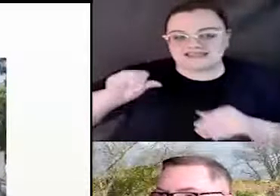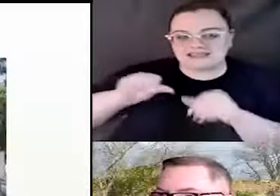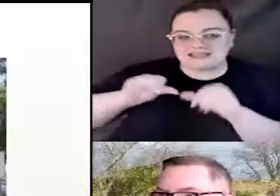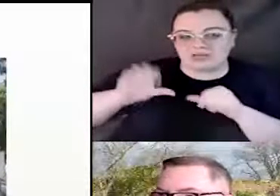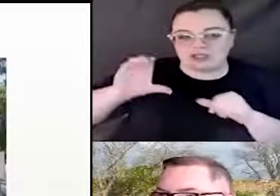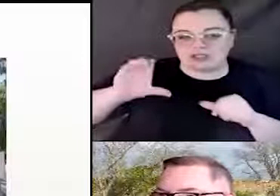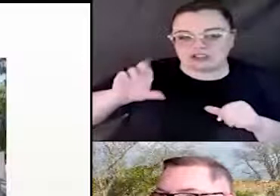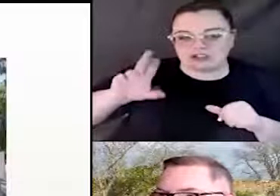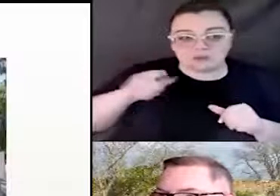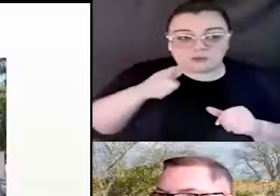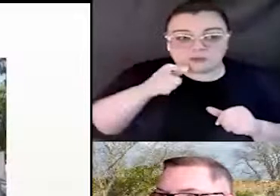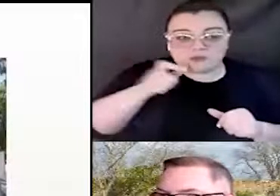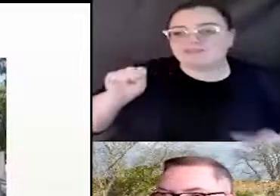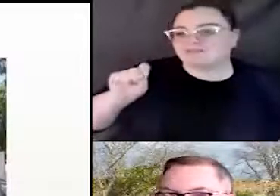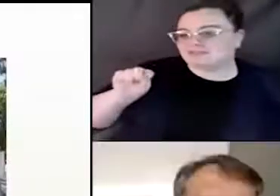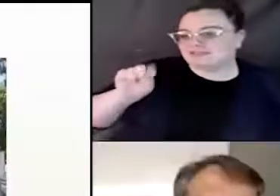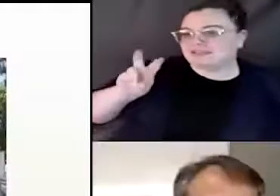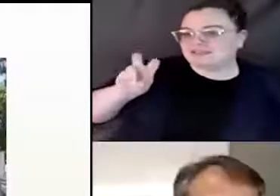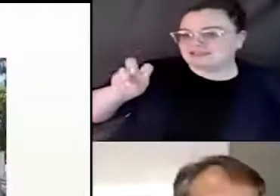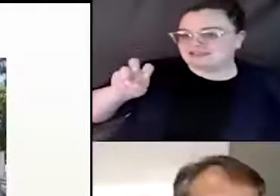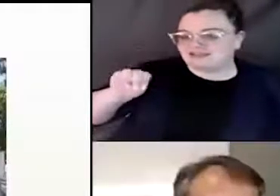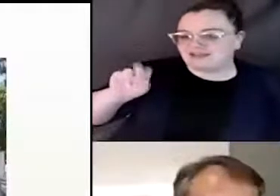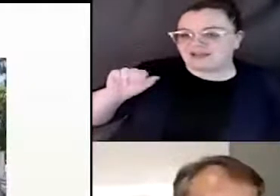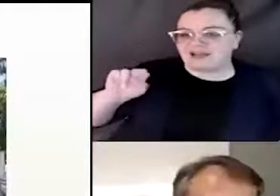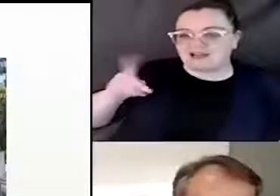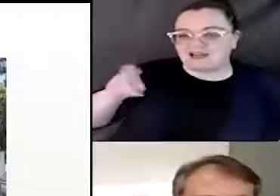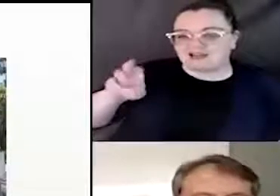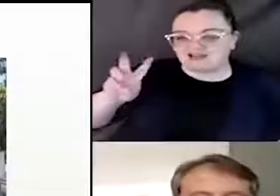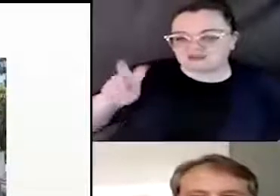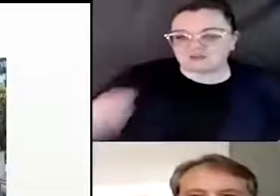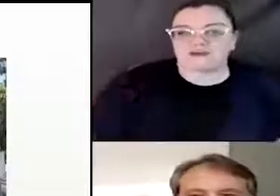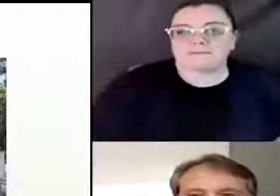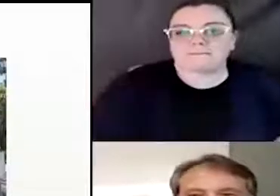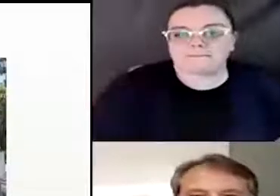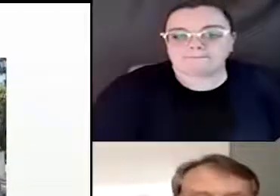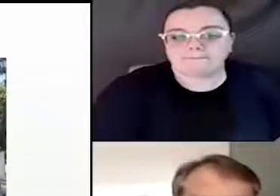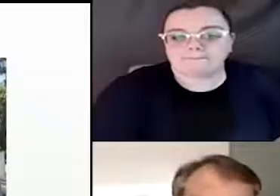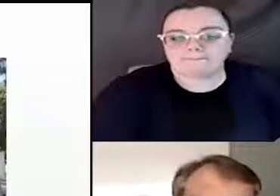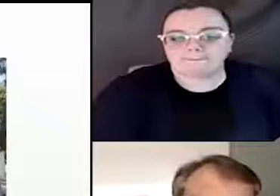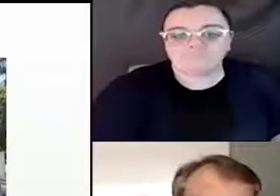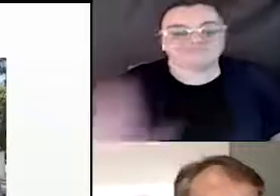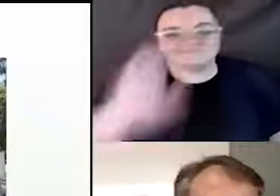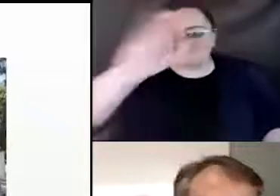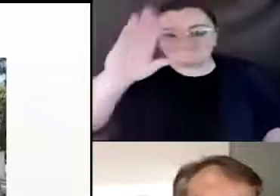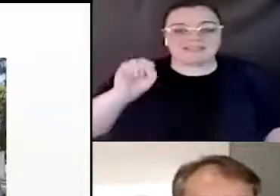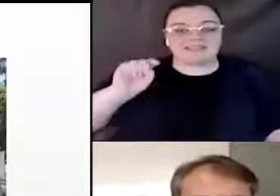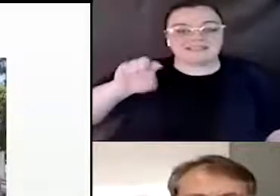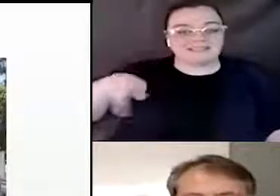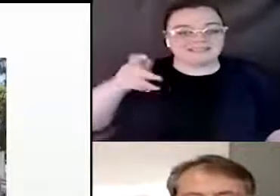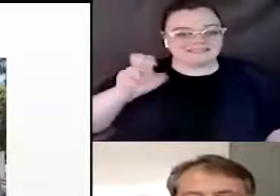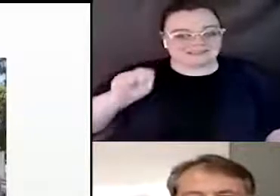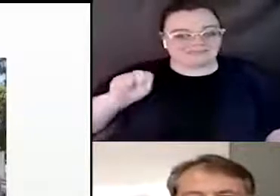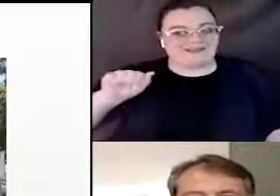Stephen Andrews. Stephen Andrews. Hello, everyone. Stephen Andrews with Martinez Area Cert, the Community Emergency Response Team. We